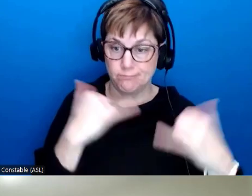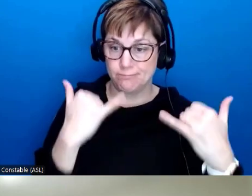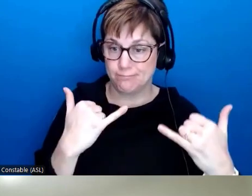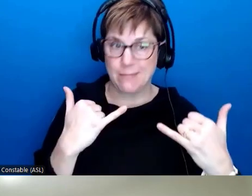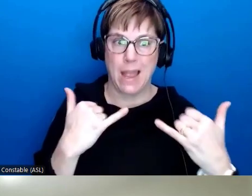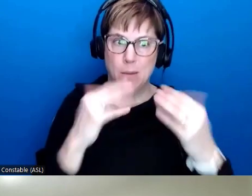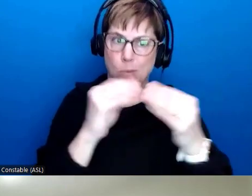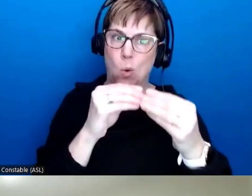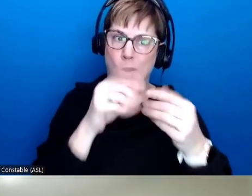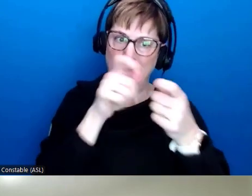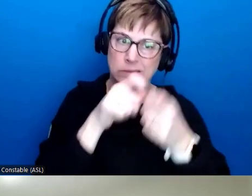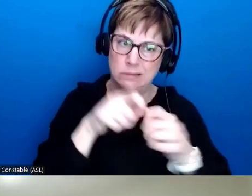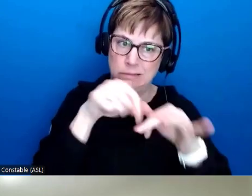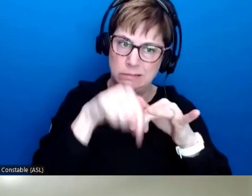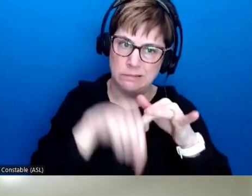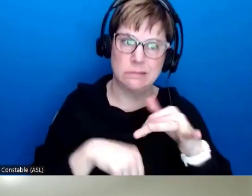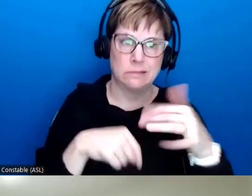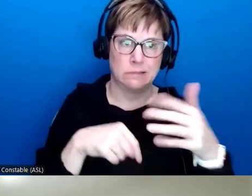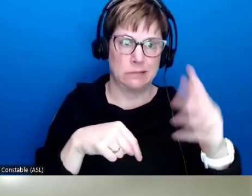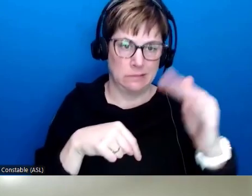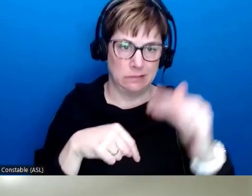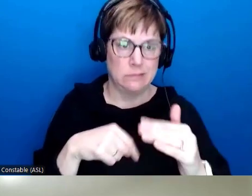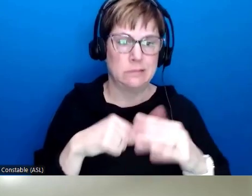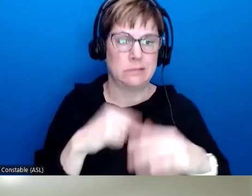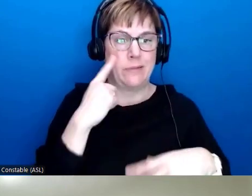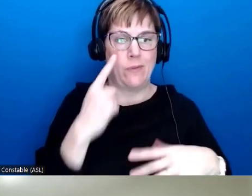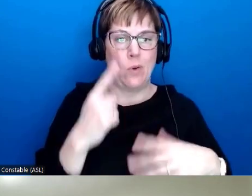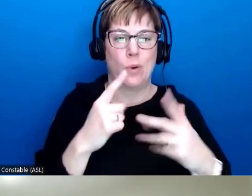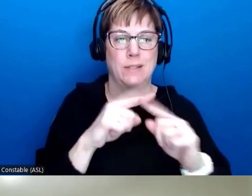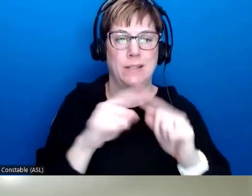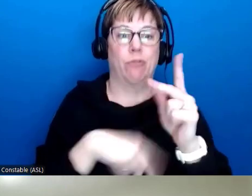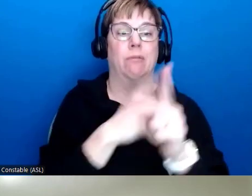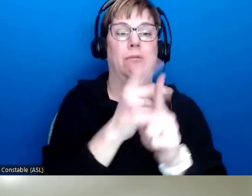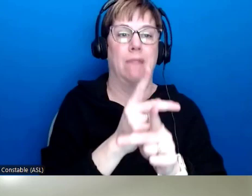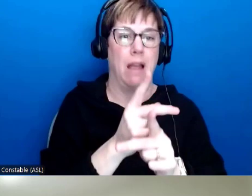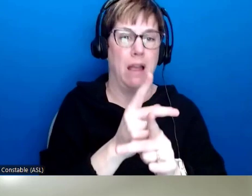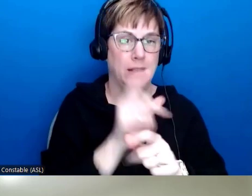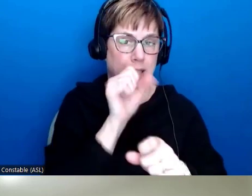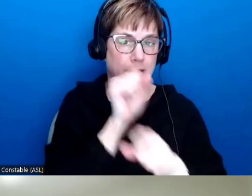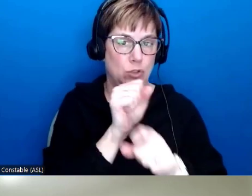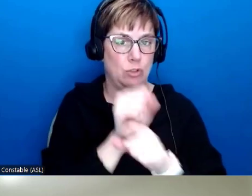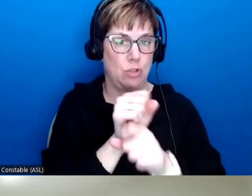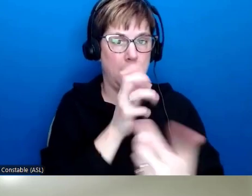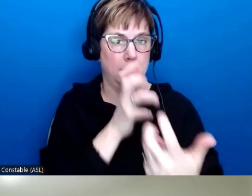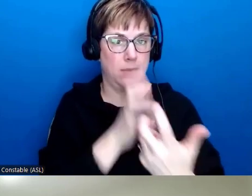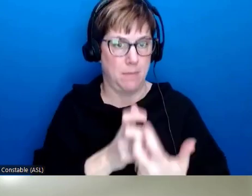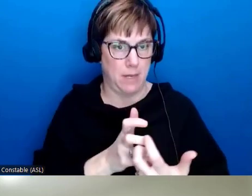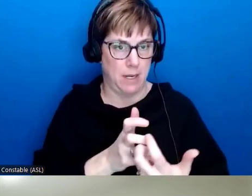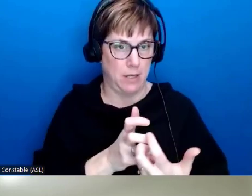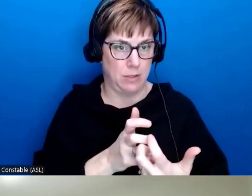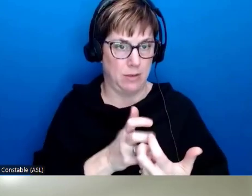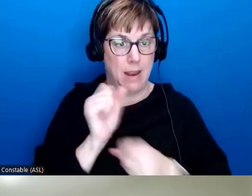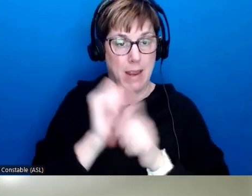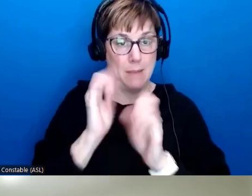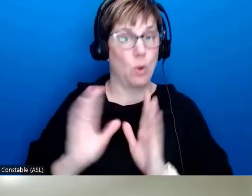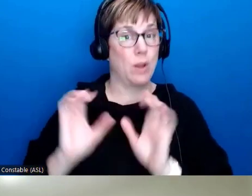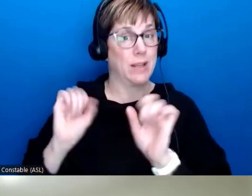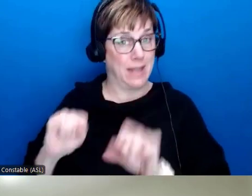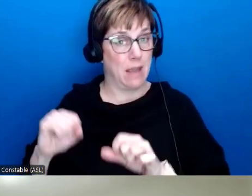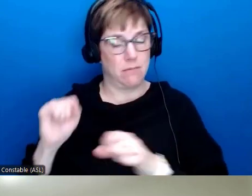nitty-gritty here of different types of job accommodations that employers can